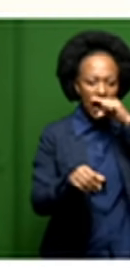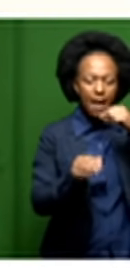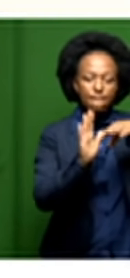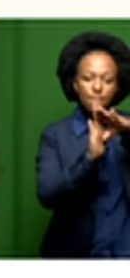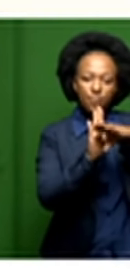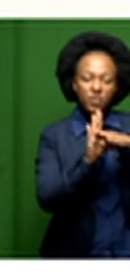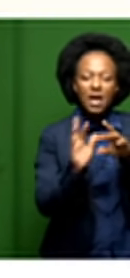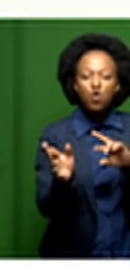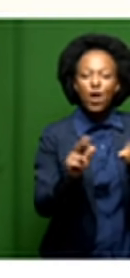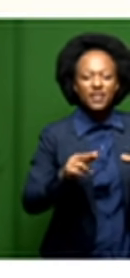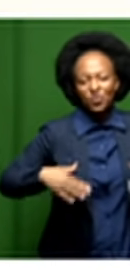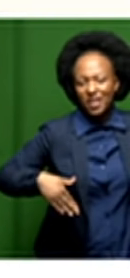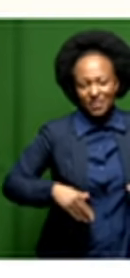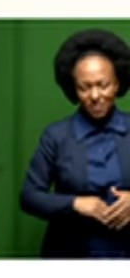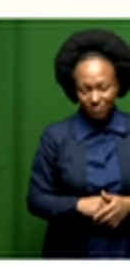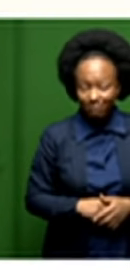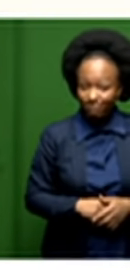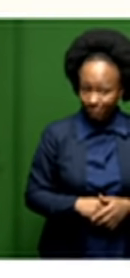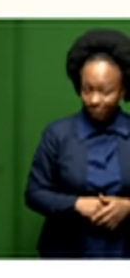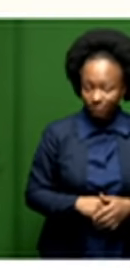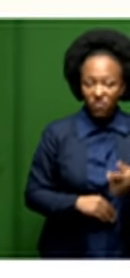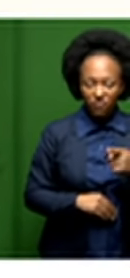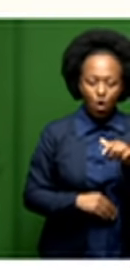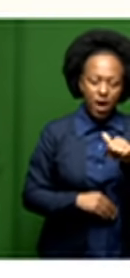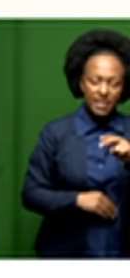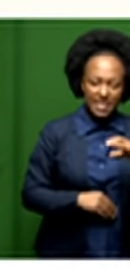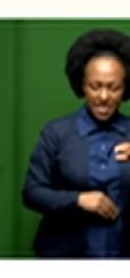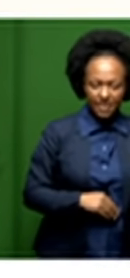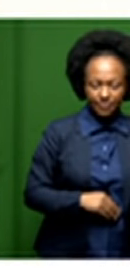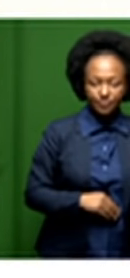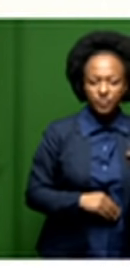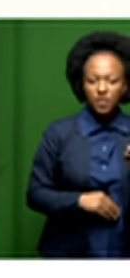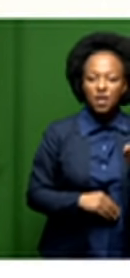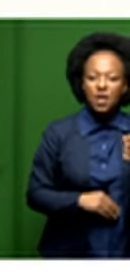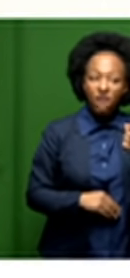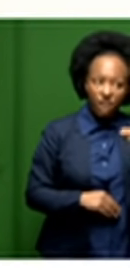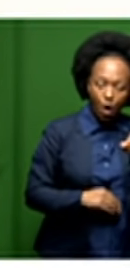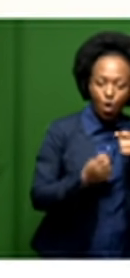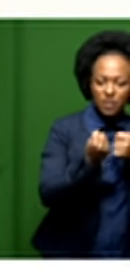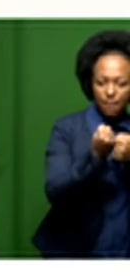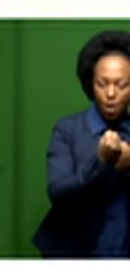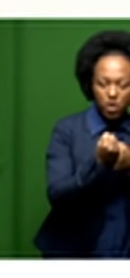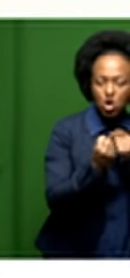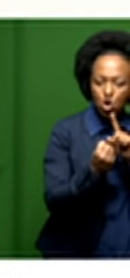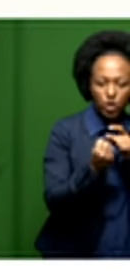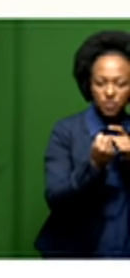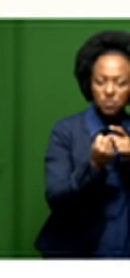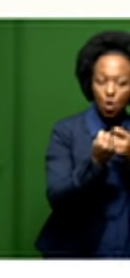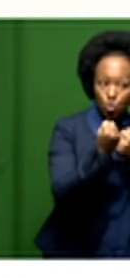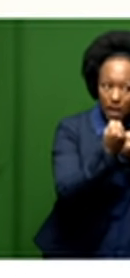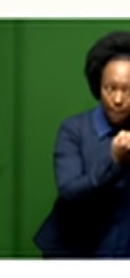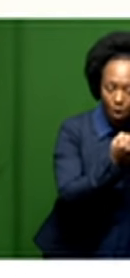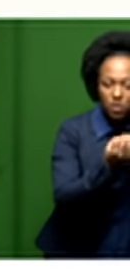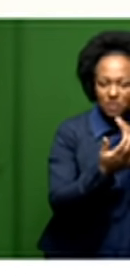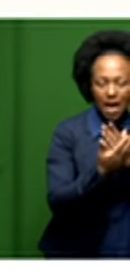ruling party was not ready. And of course, those that are for and against would always come with